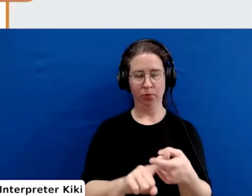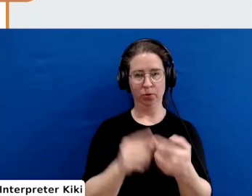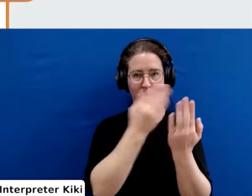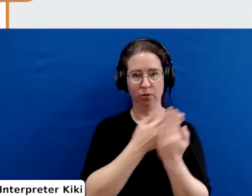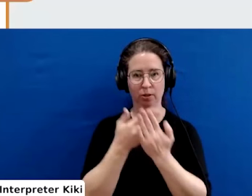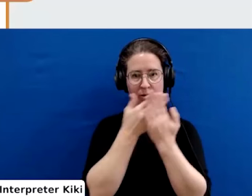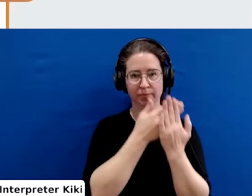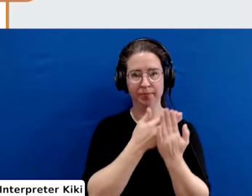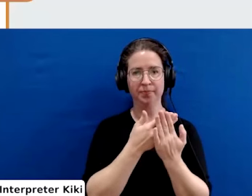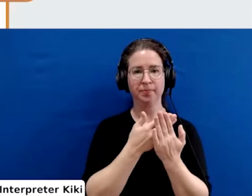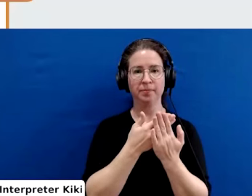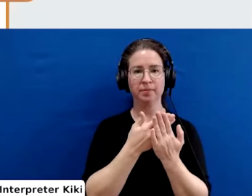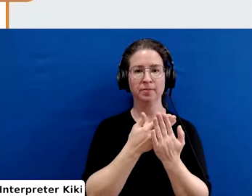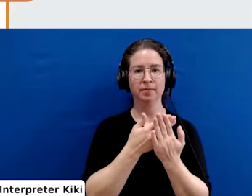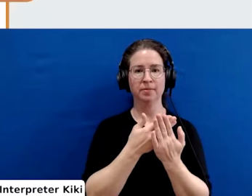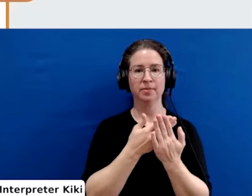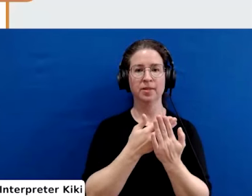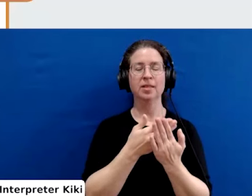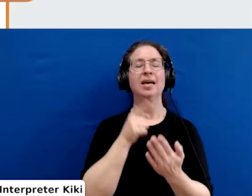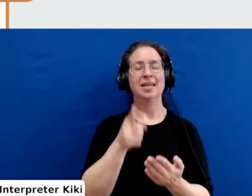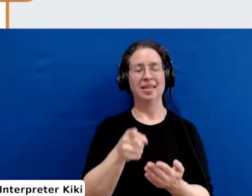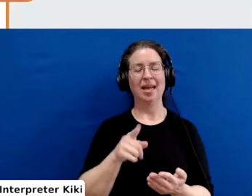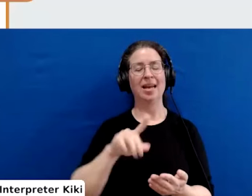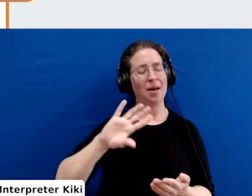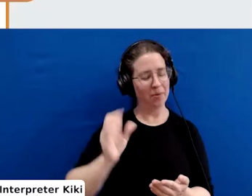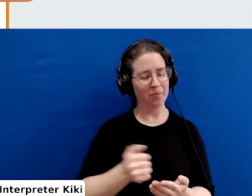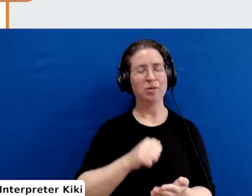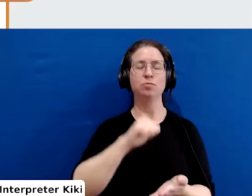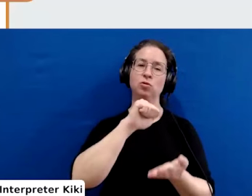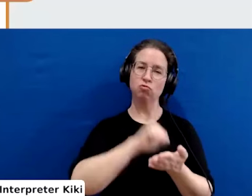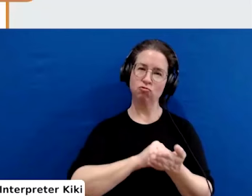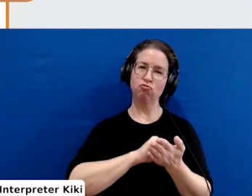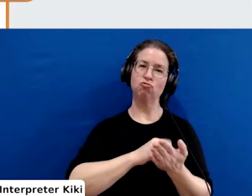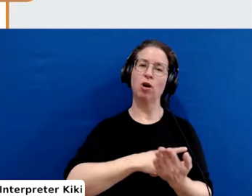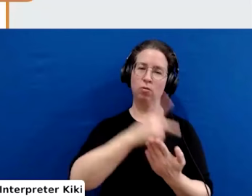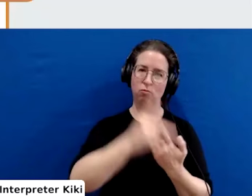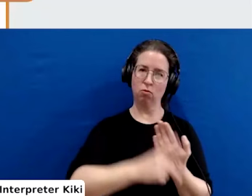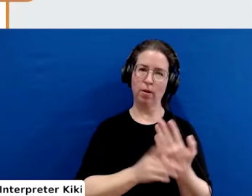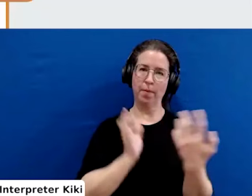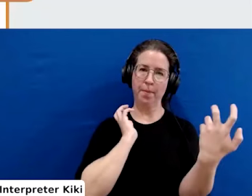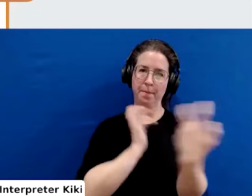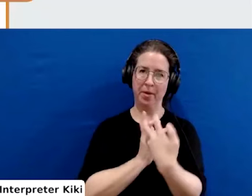and you must be planning to commence an eligible STEM undergraduate bachelor's degree.